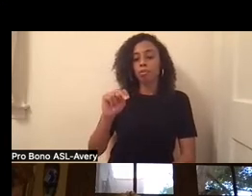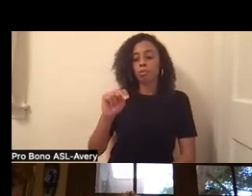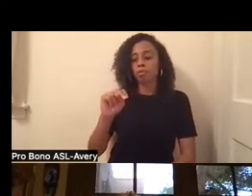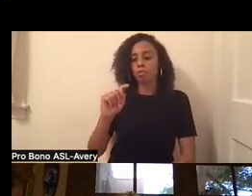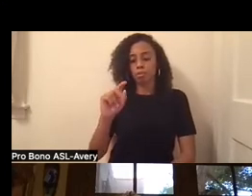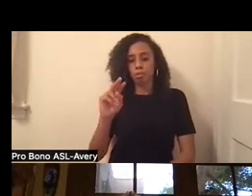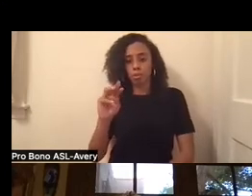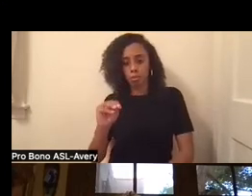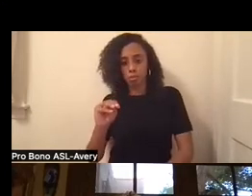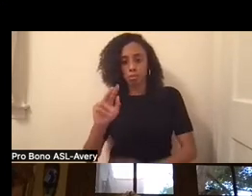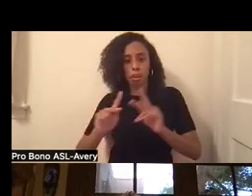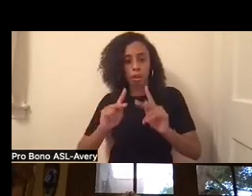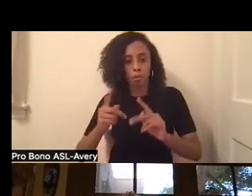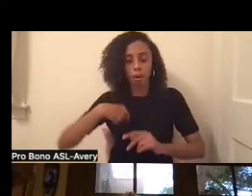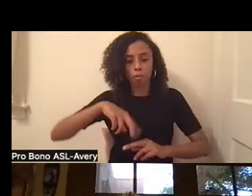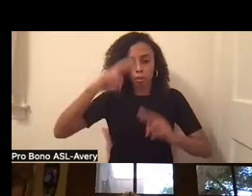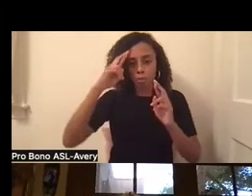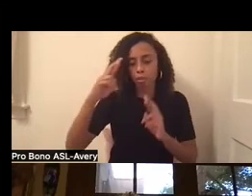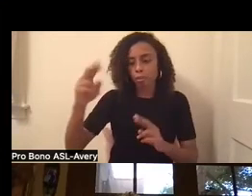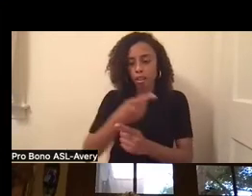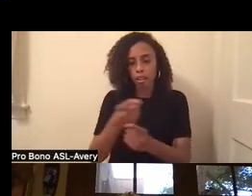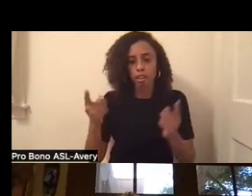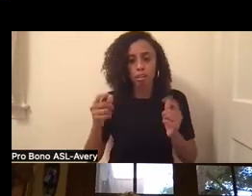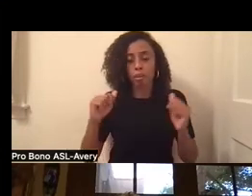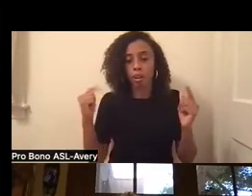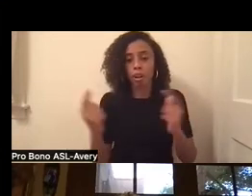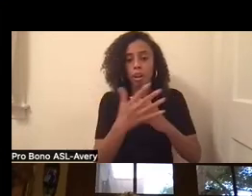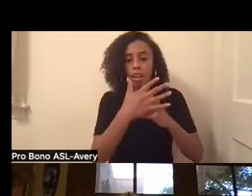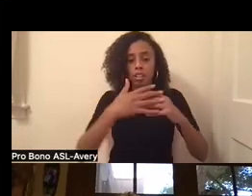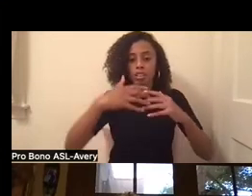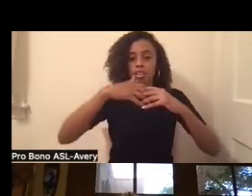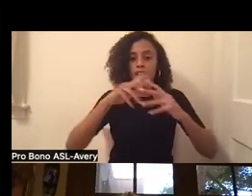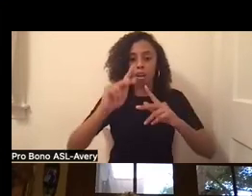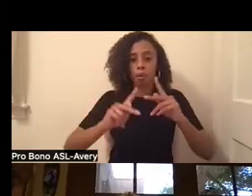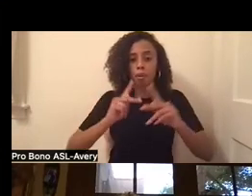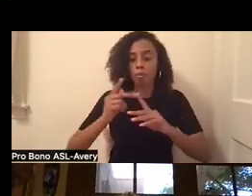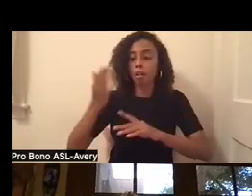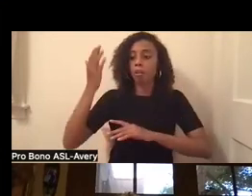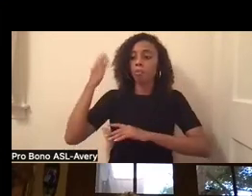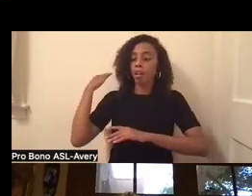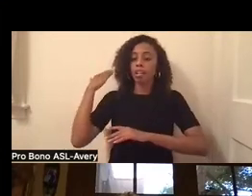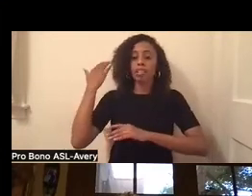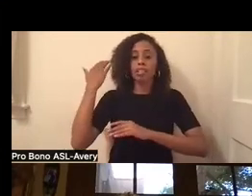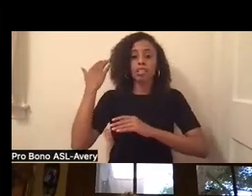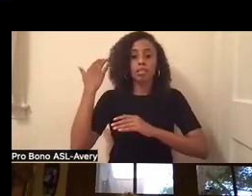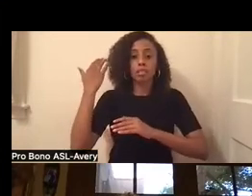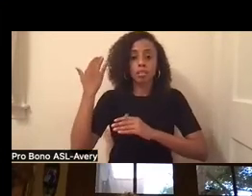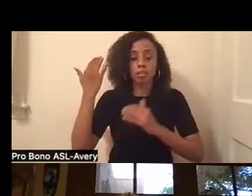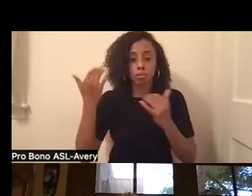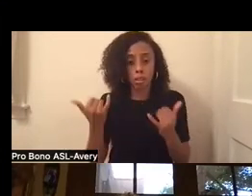We pay respect to them and to all Indigenous people, past, present, and